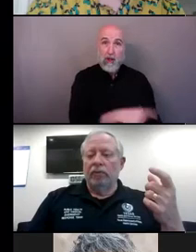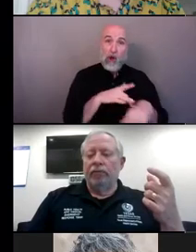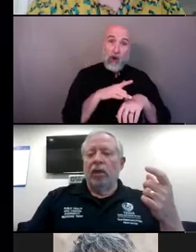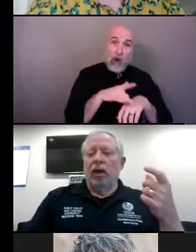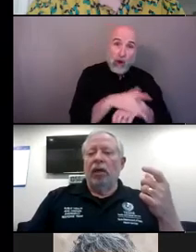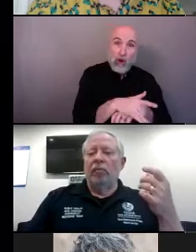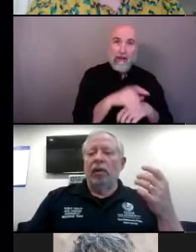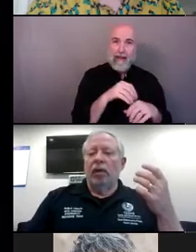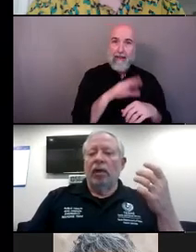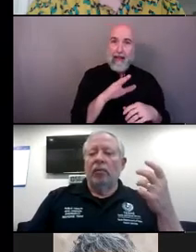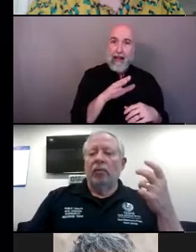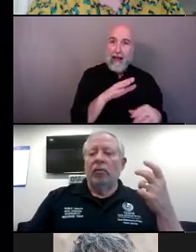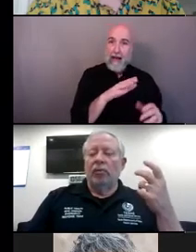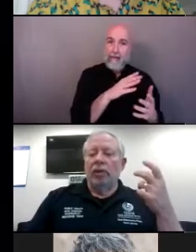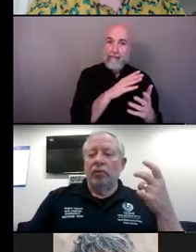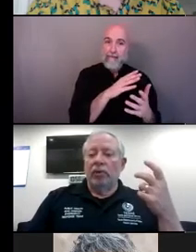course.